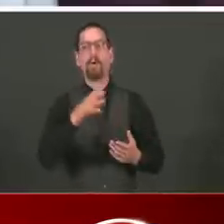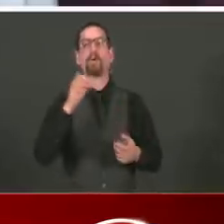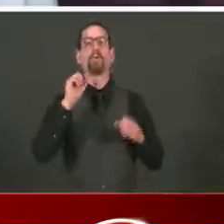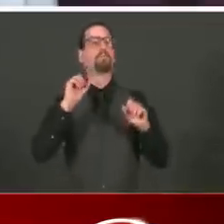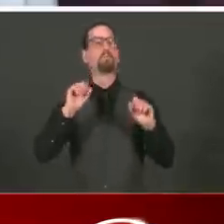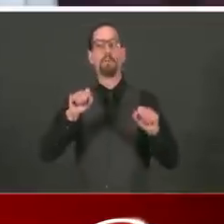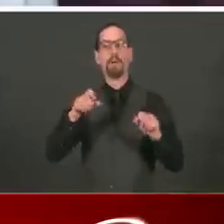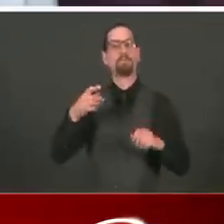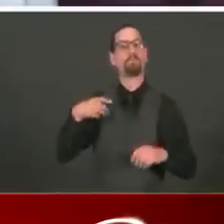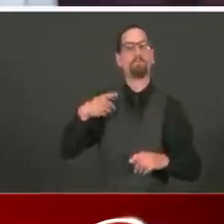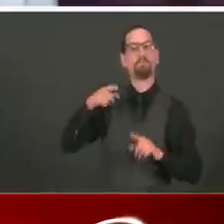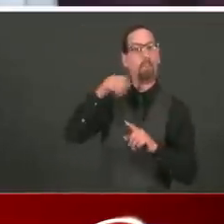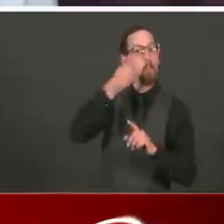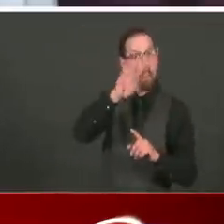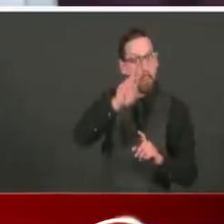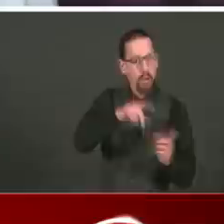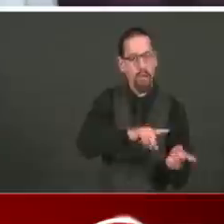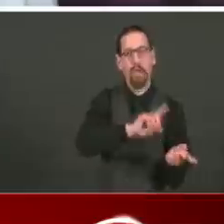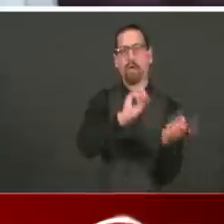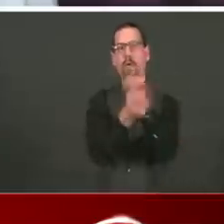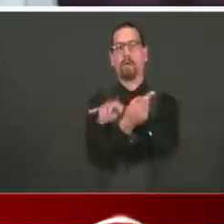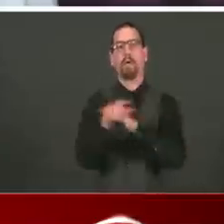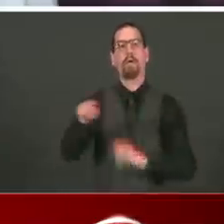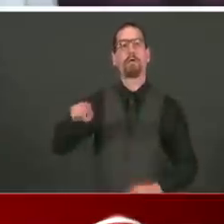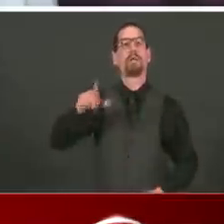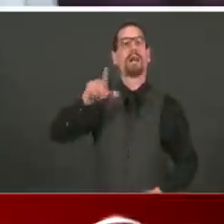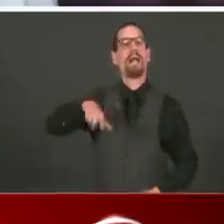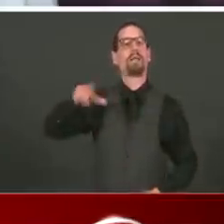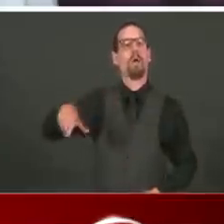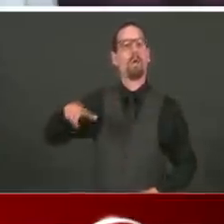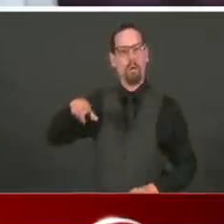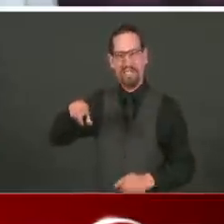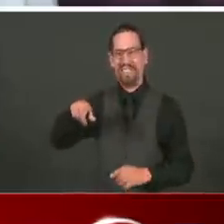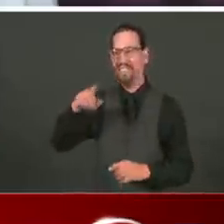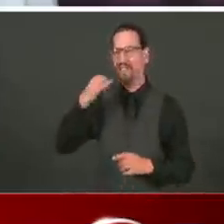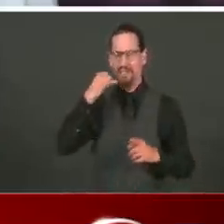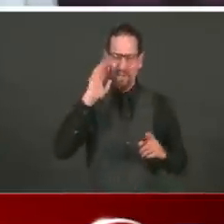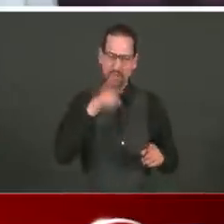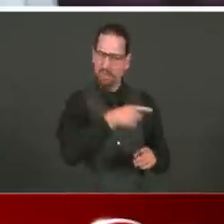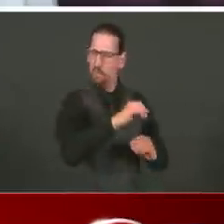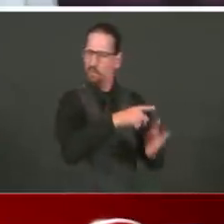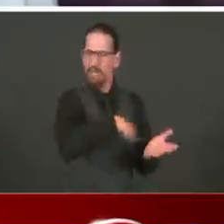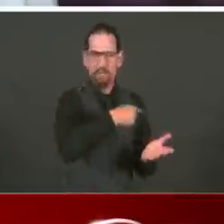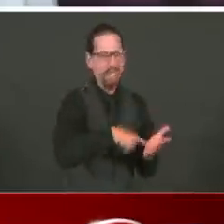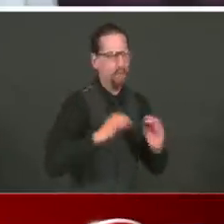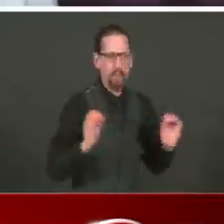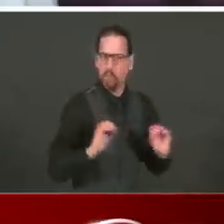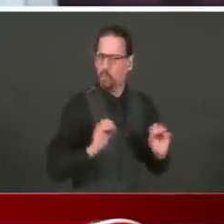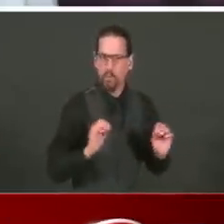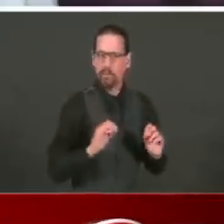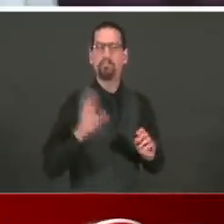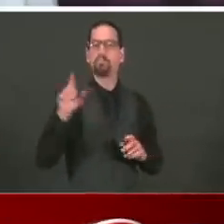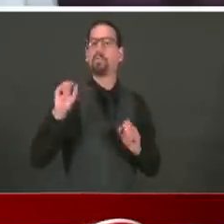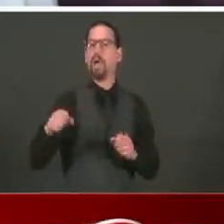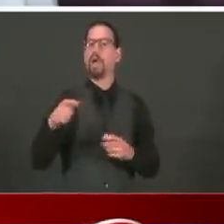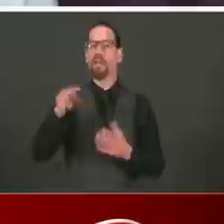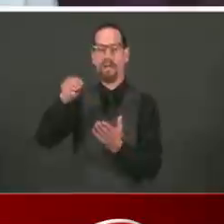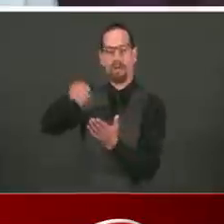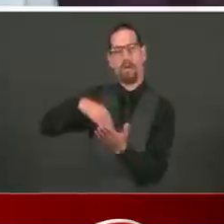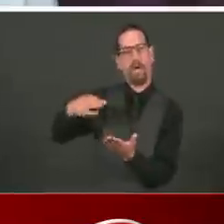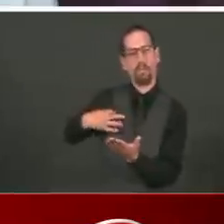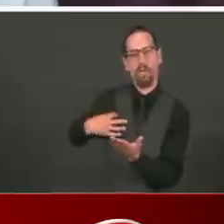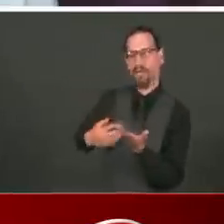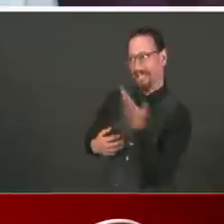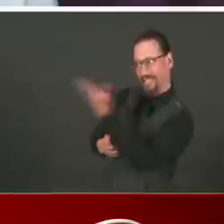tenants who need help paying the rent. So let me be clear, this is for folks who are in arrears. Their rent